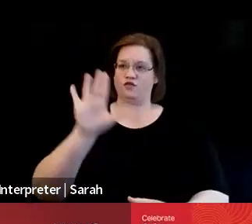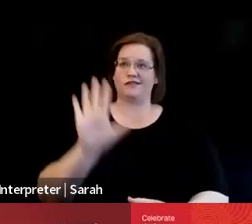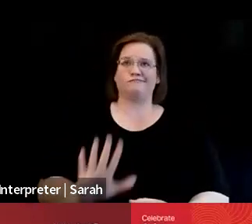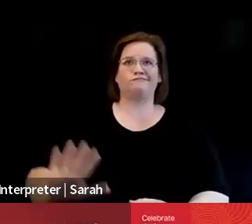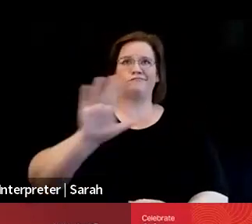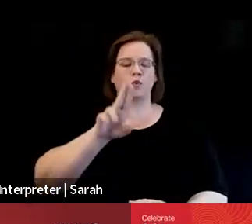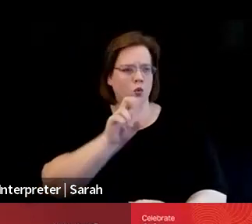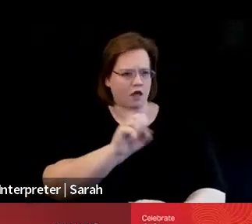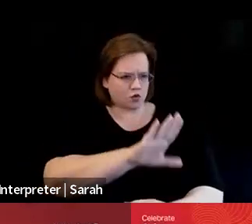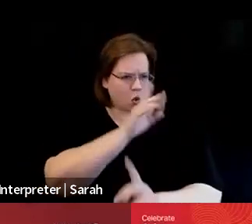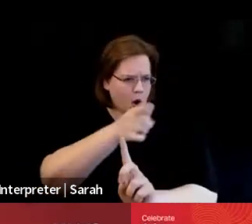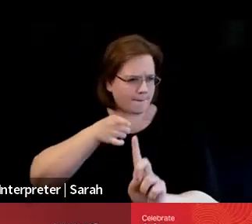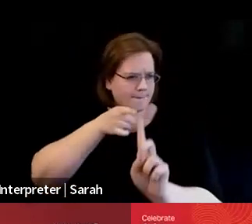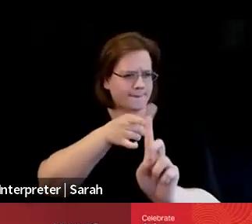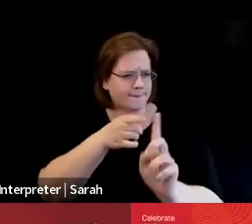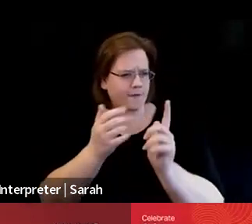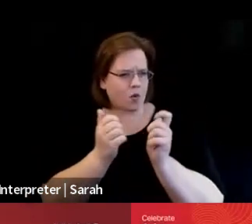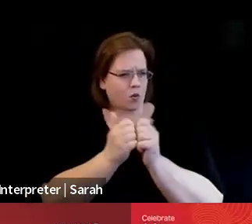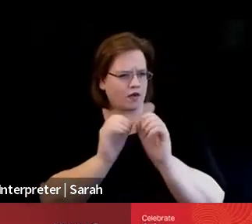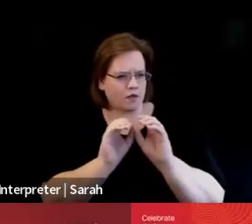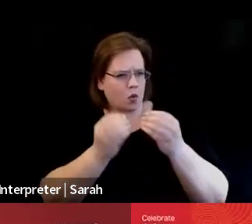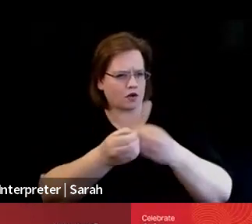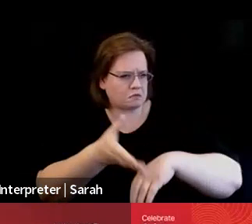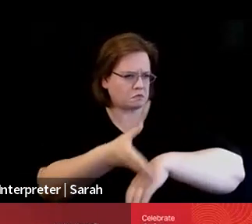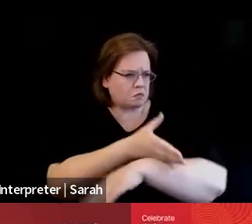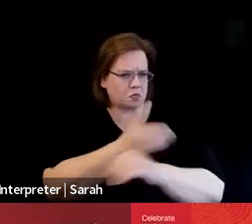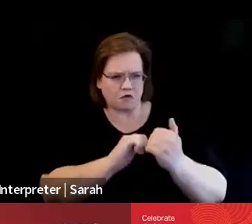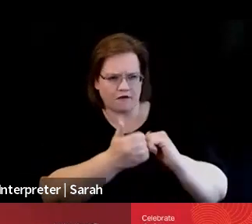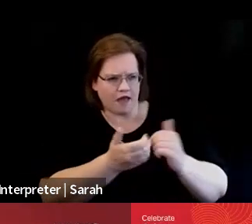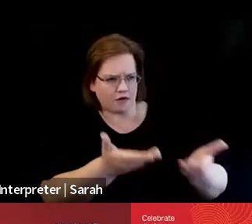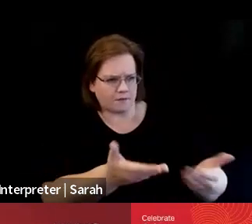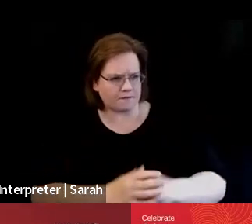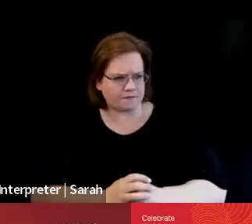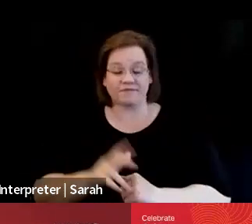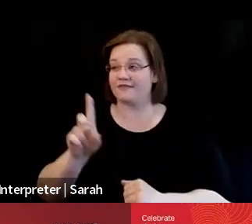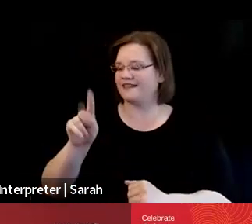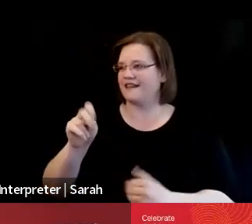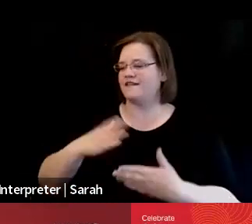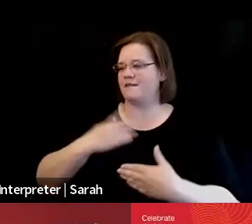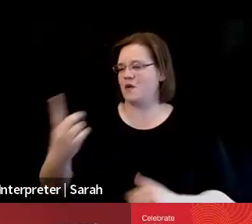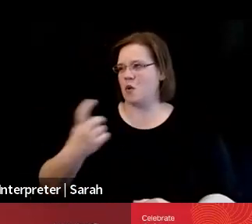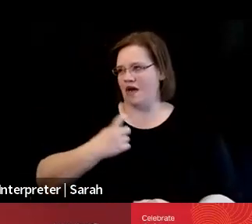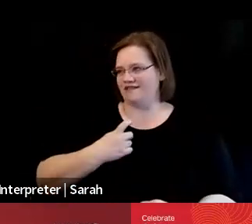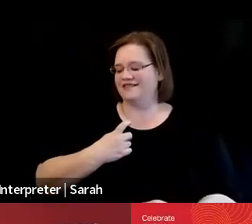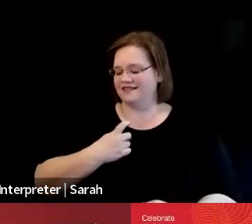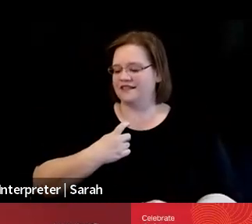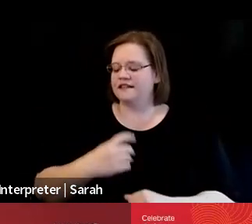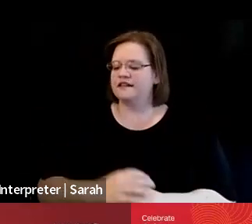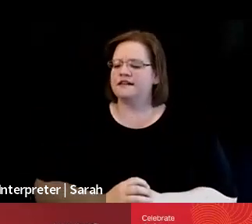what is it that you're trying to approach with the organizations to improve it? So I'm glad you asked that, Gabriela, because